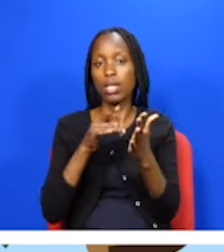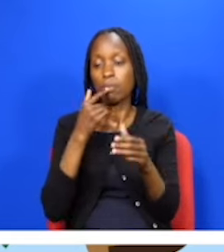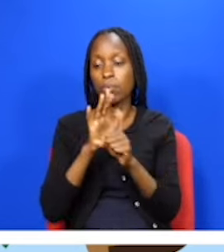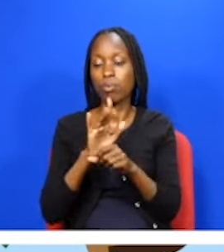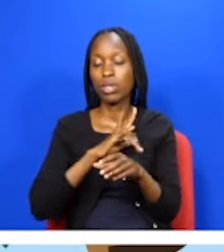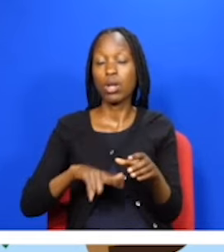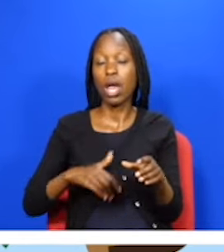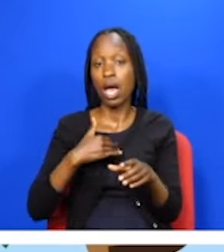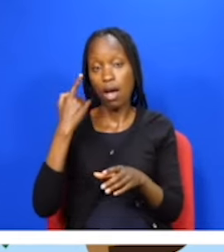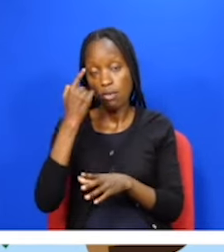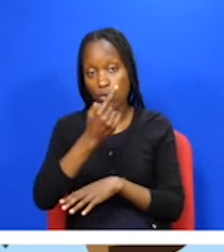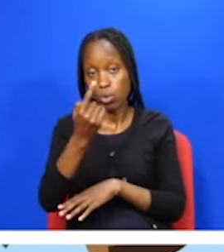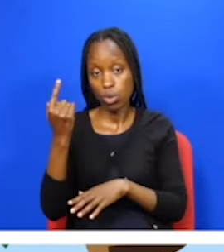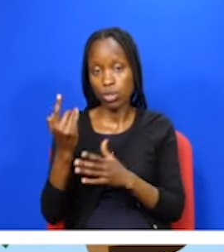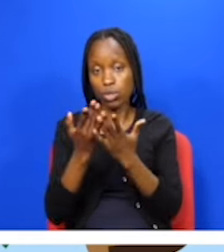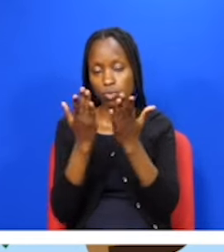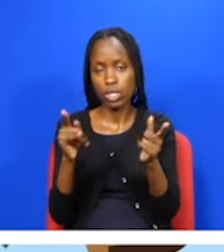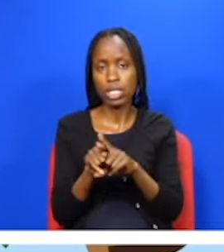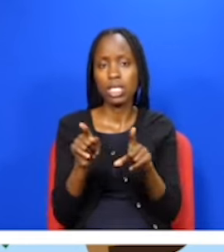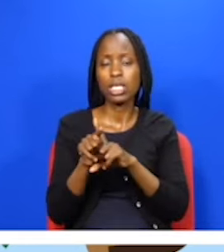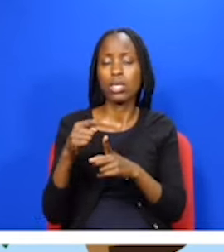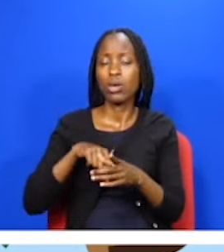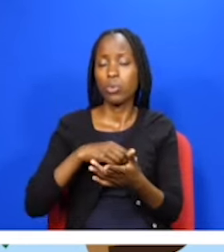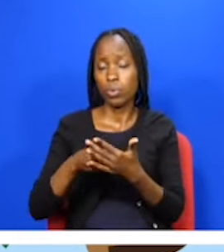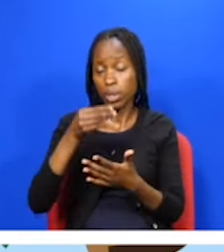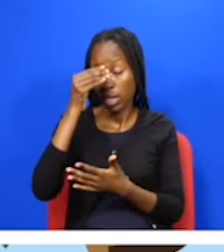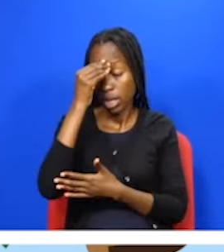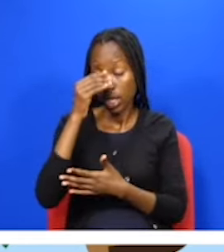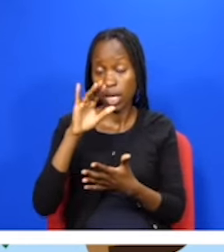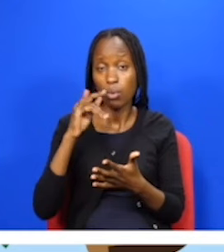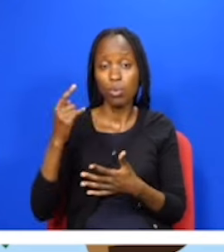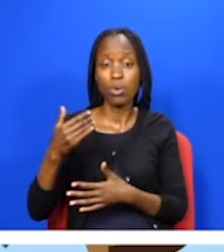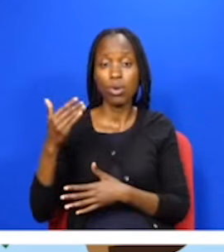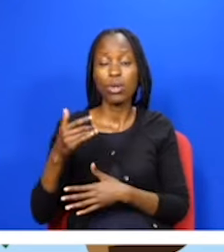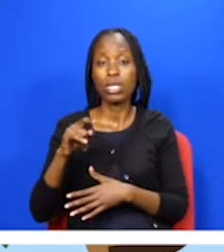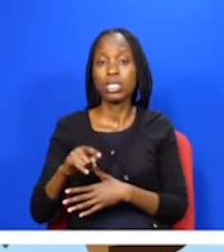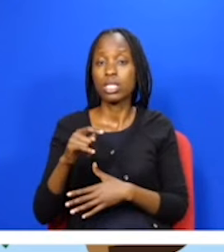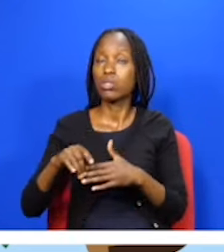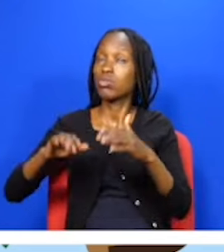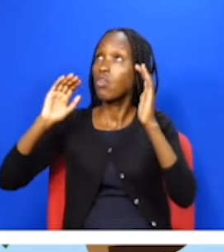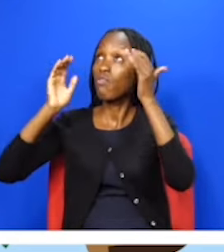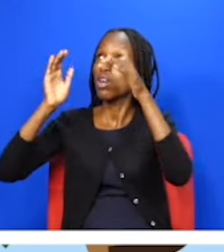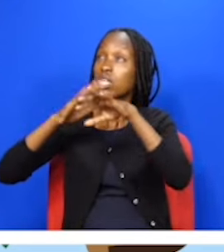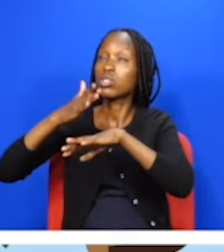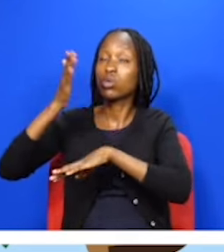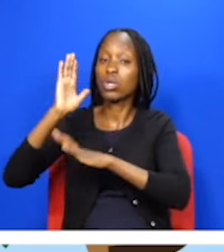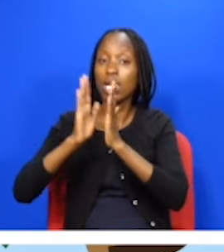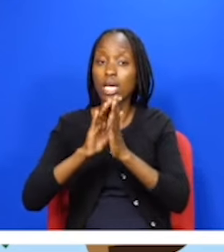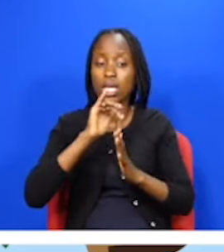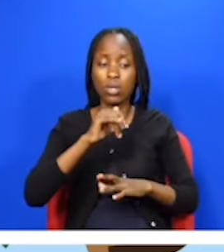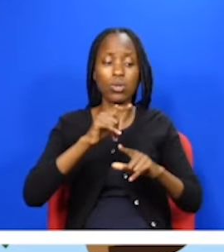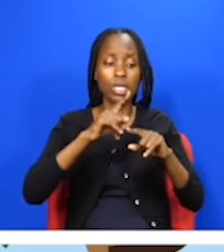and every one of us. And also we've learned that we should always fix our eyes on God rather than